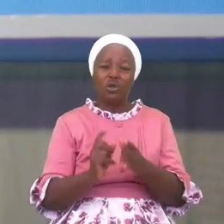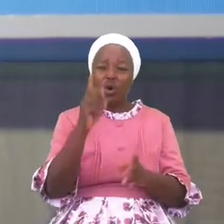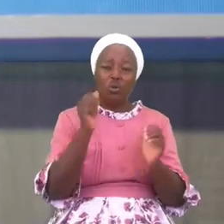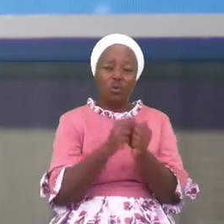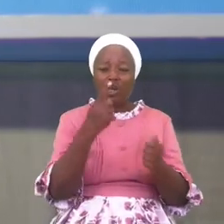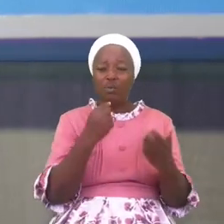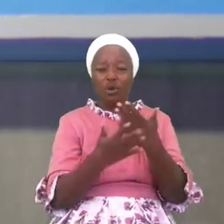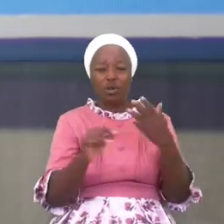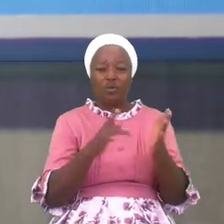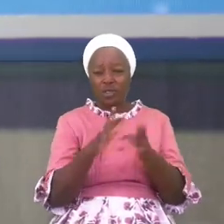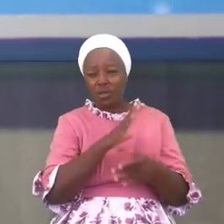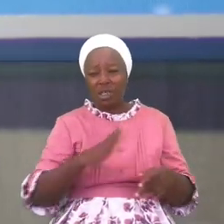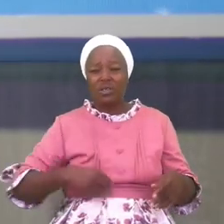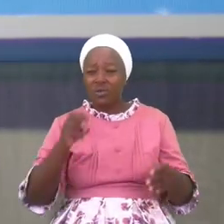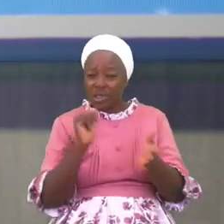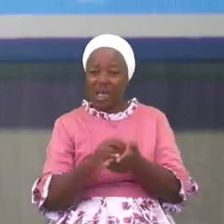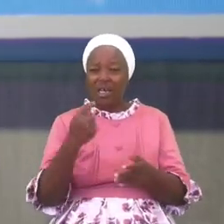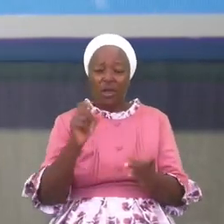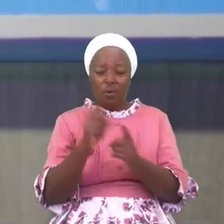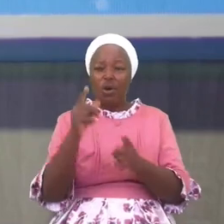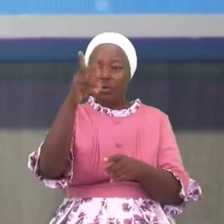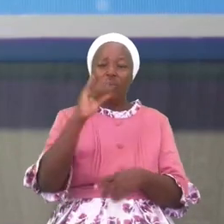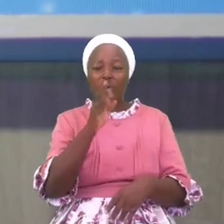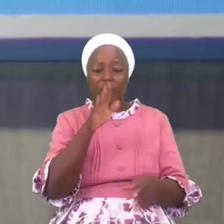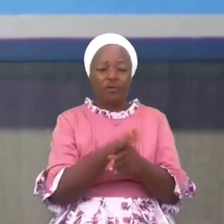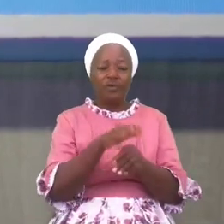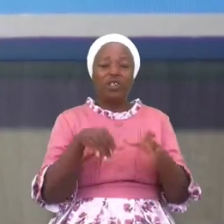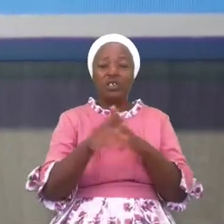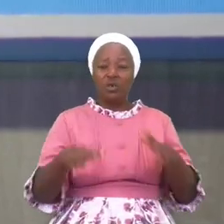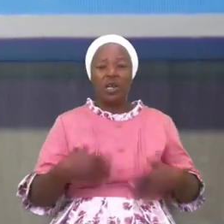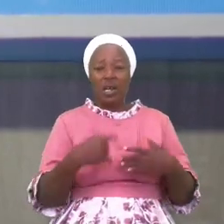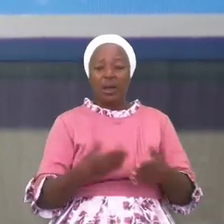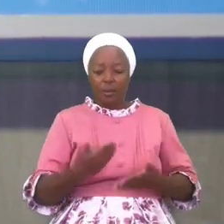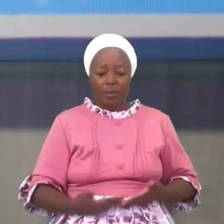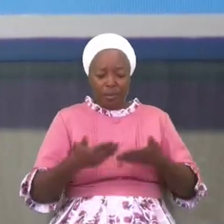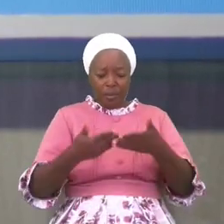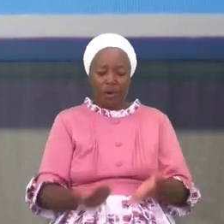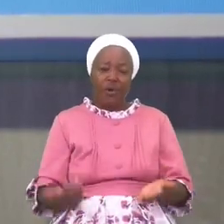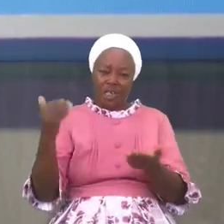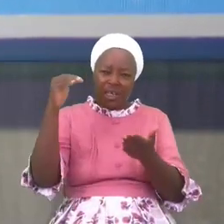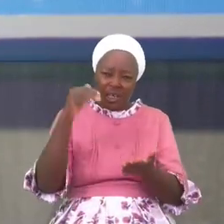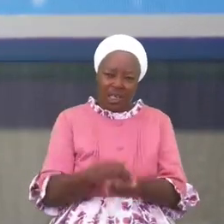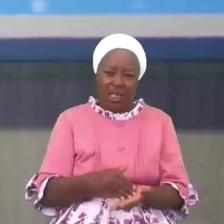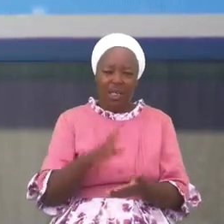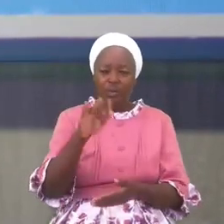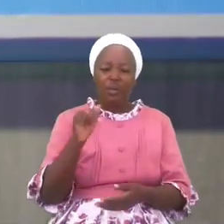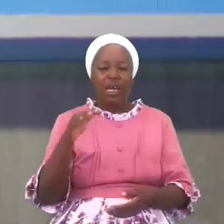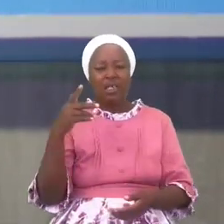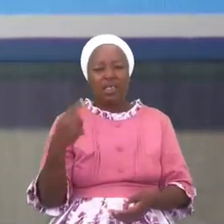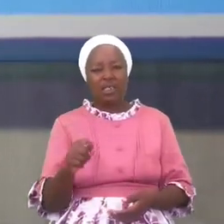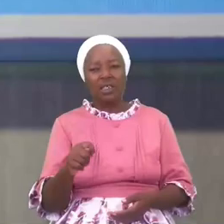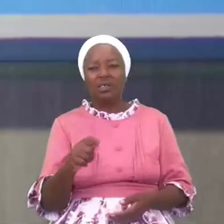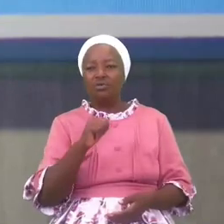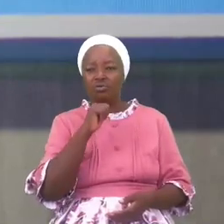your life. Born again by the incorruptible seed, that is the word